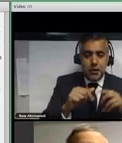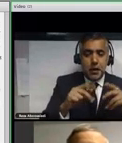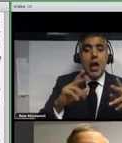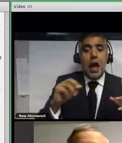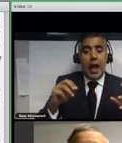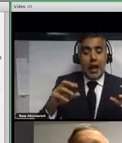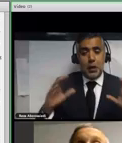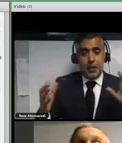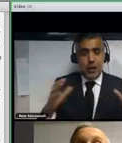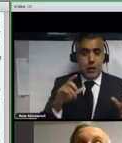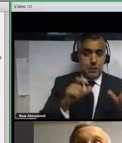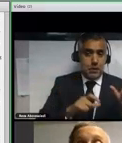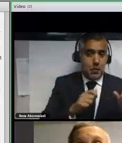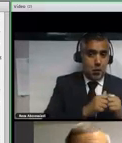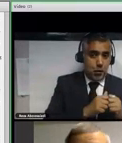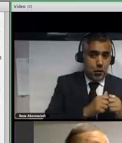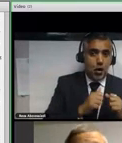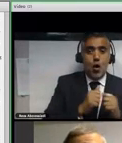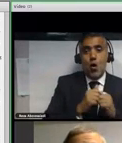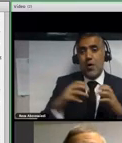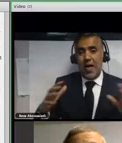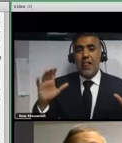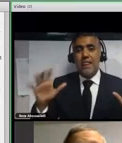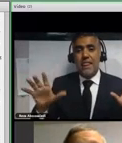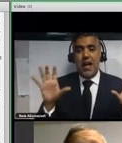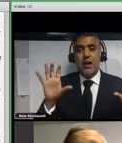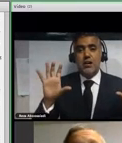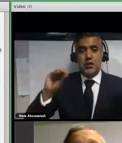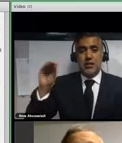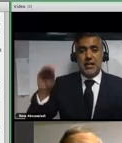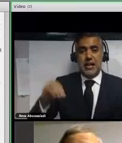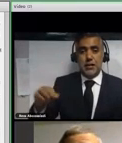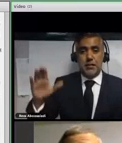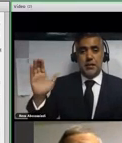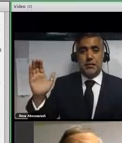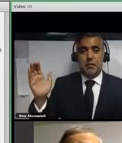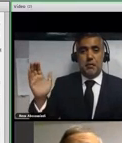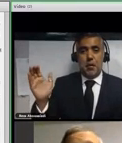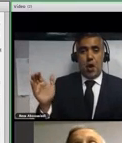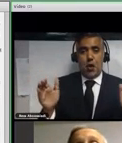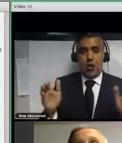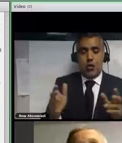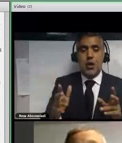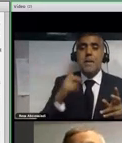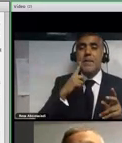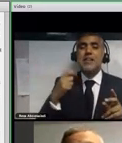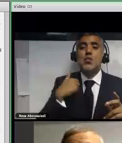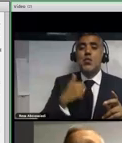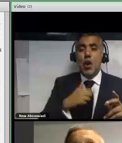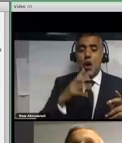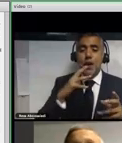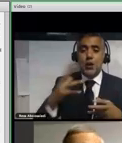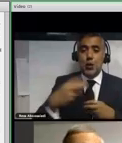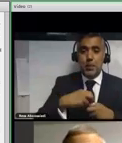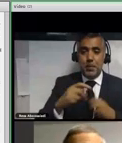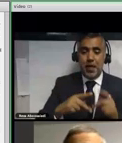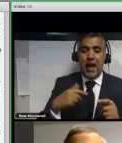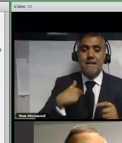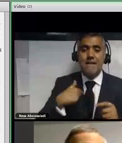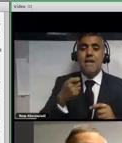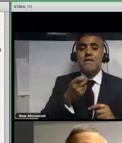without disabilities becomes smaller, right? Because we're including people who have fewer difficulties